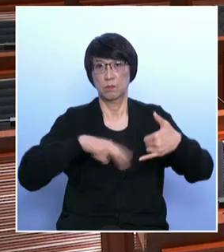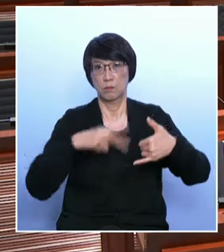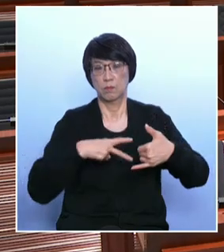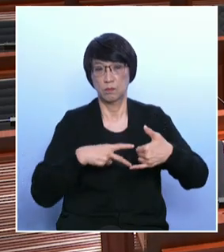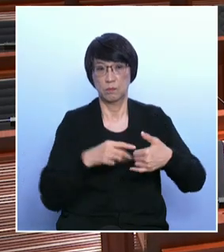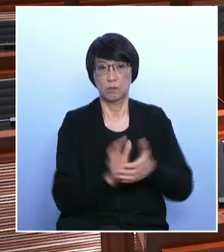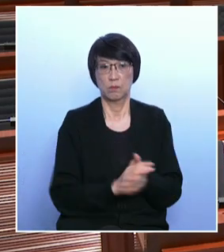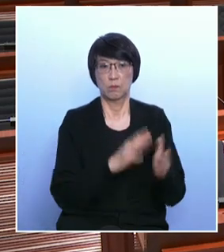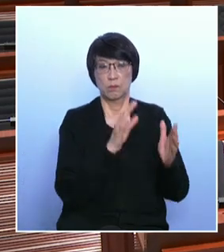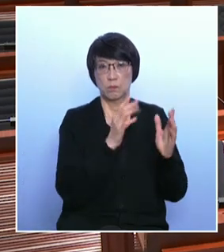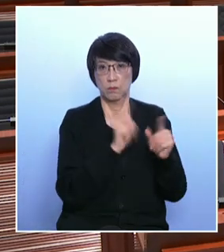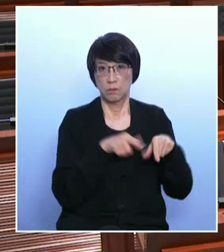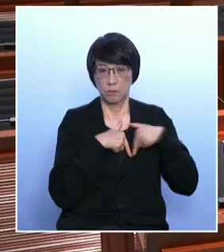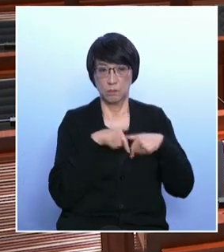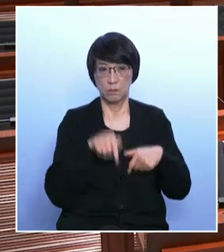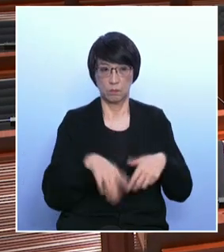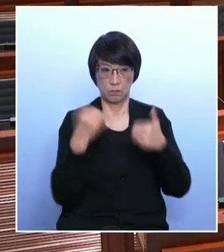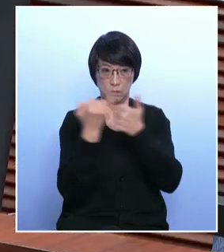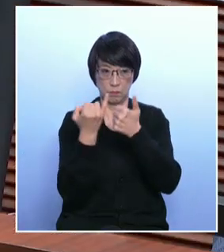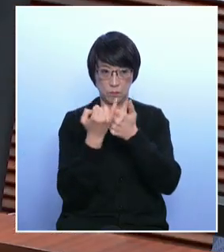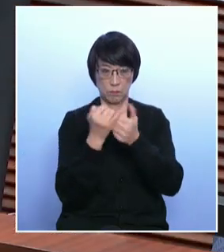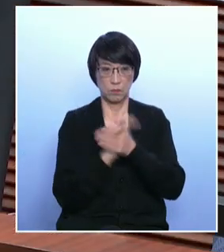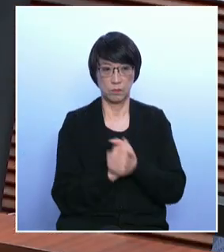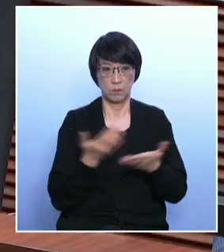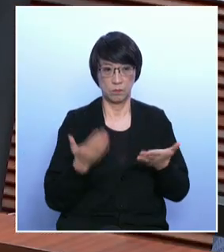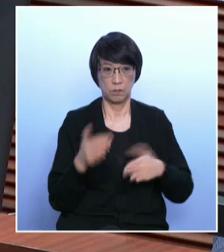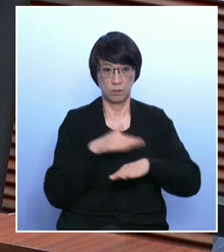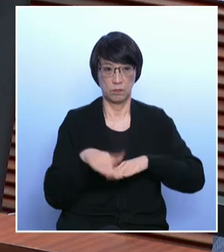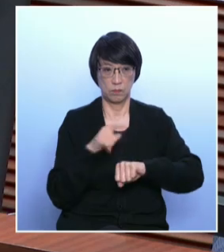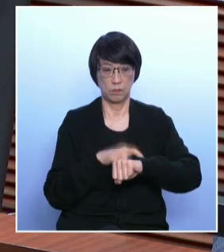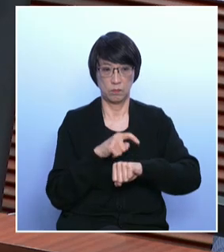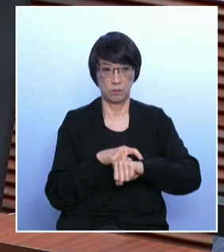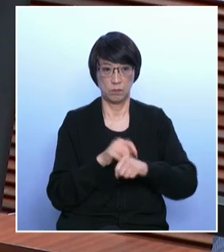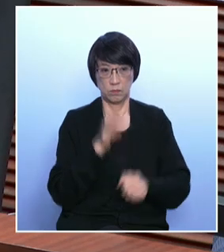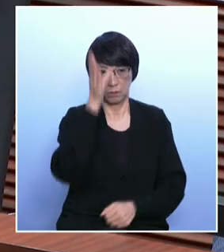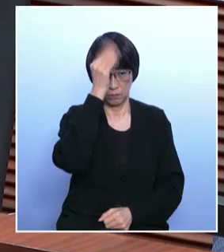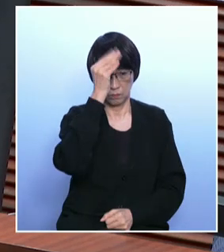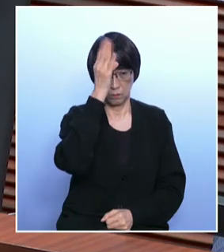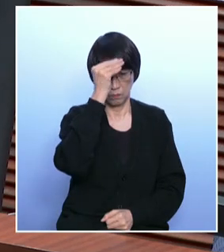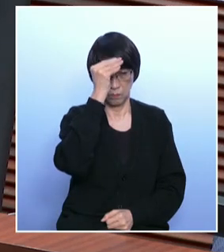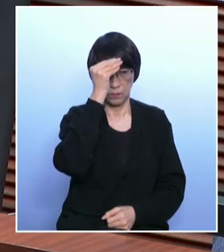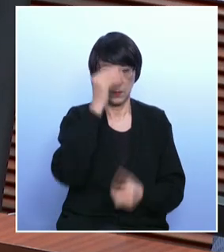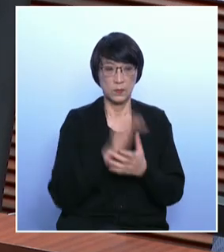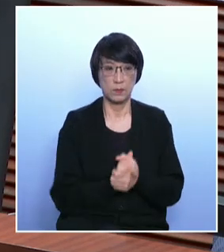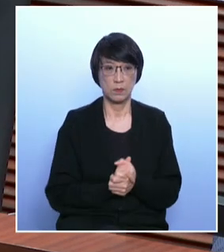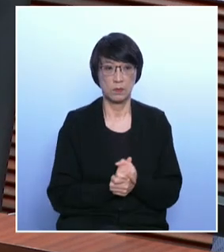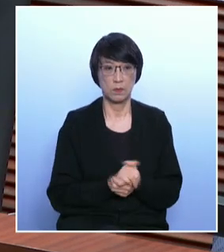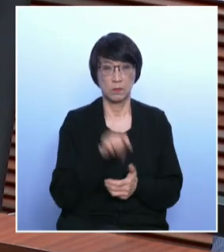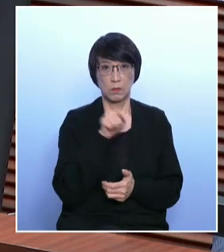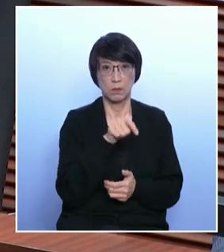It's about the construction of clinical training and amenities center. I'd like to ask the